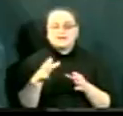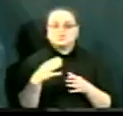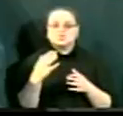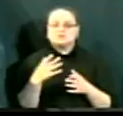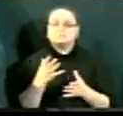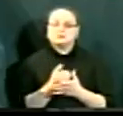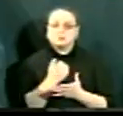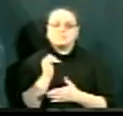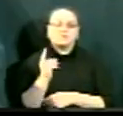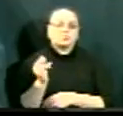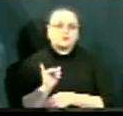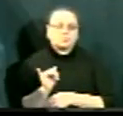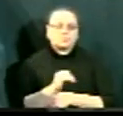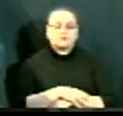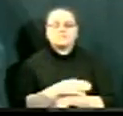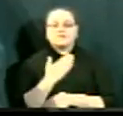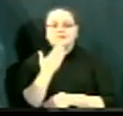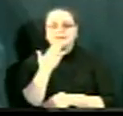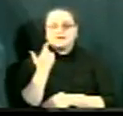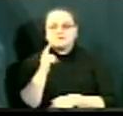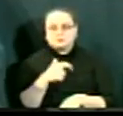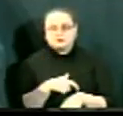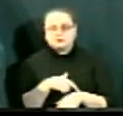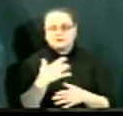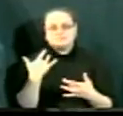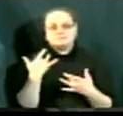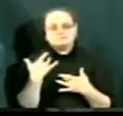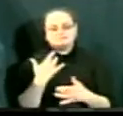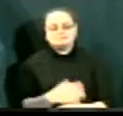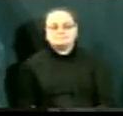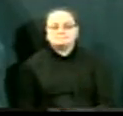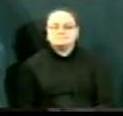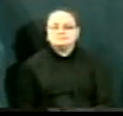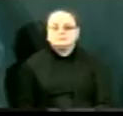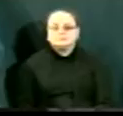growth measurement tool. Thank you for your time and consideration.